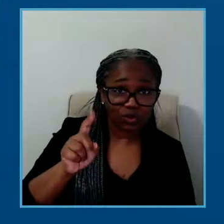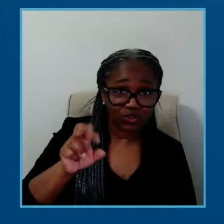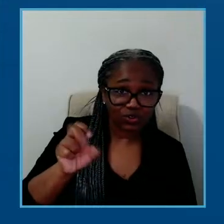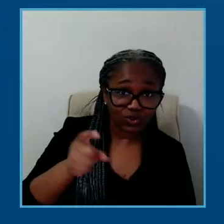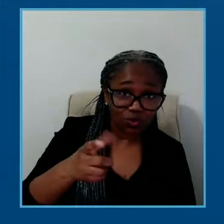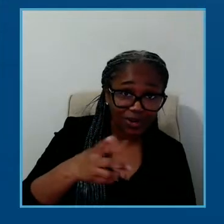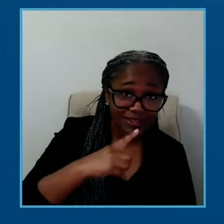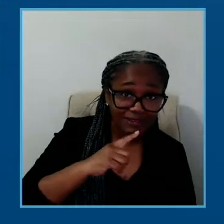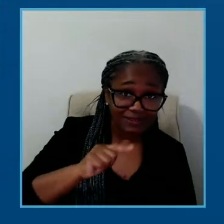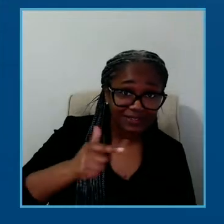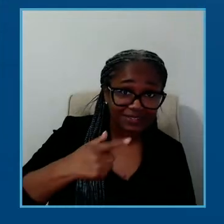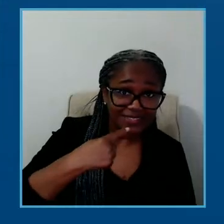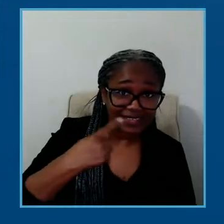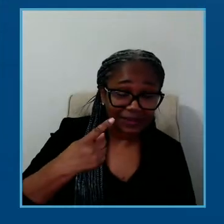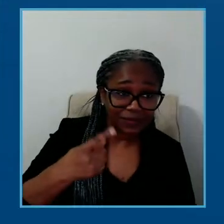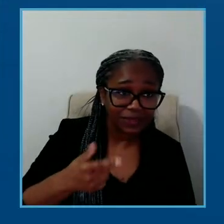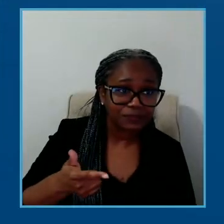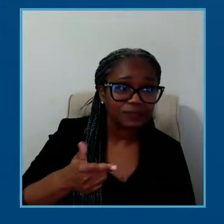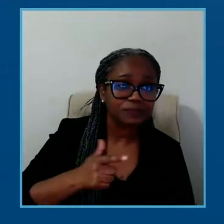Go ahead.